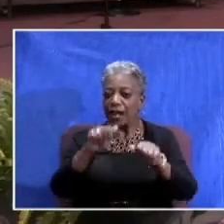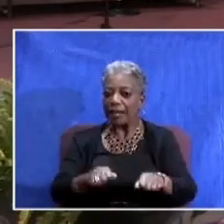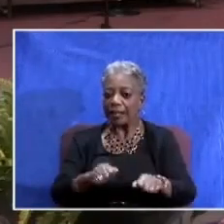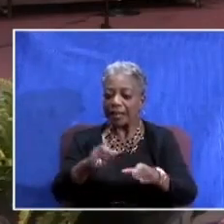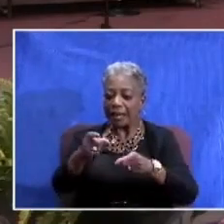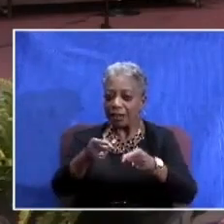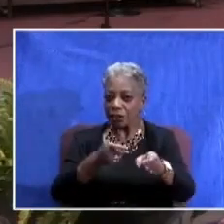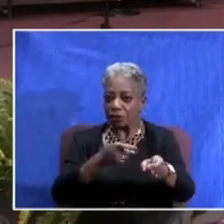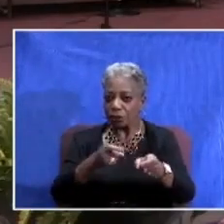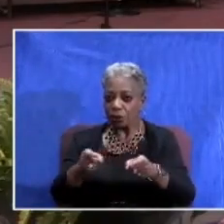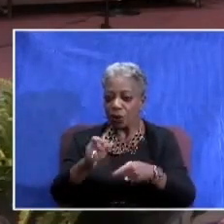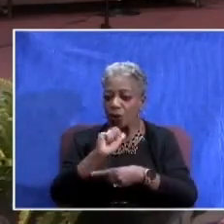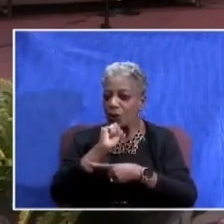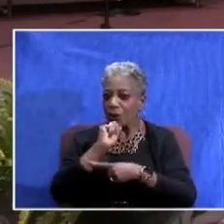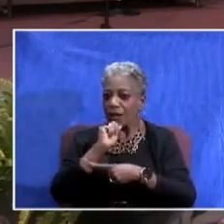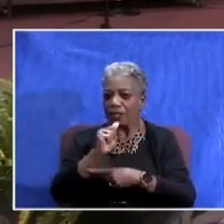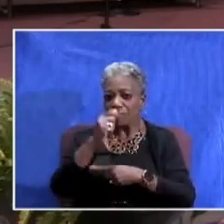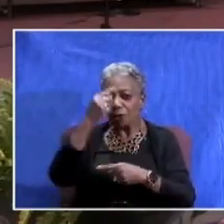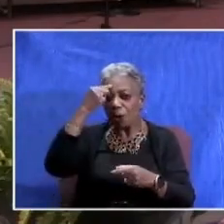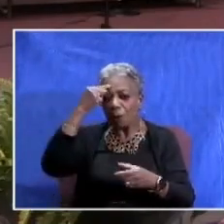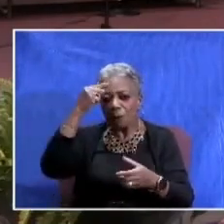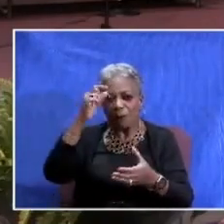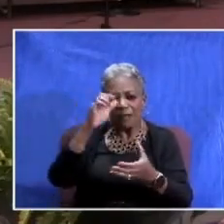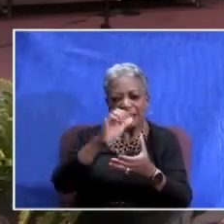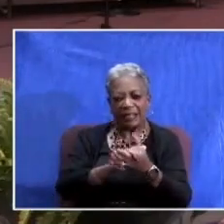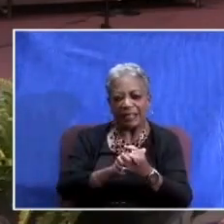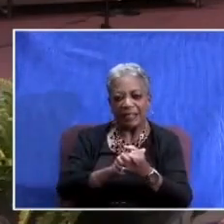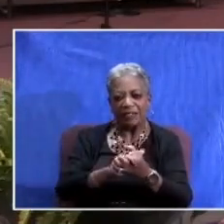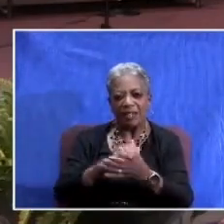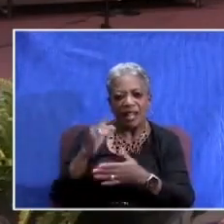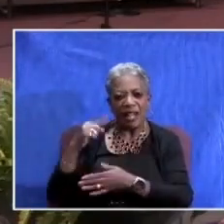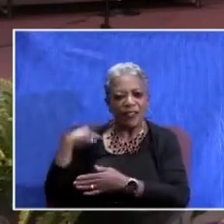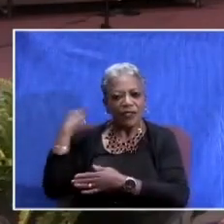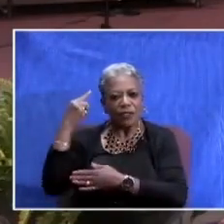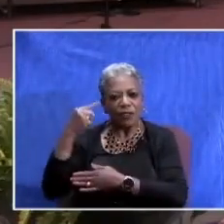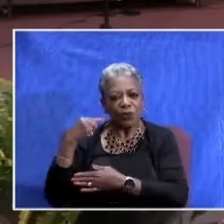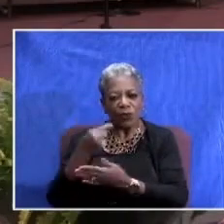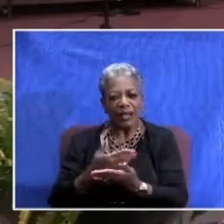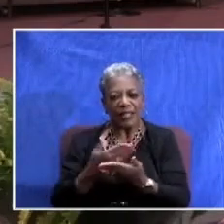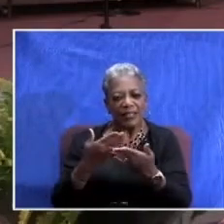some okey-doke. What I mean? They wanted,